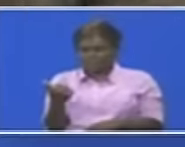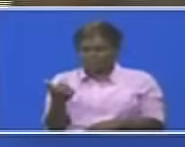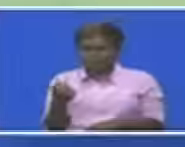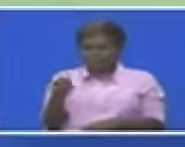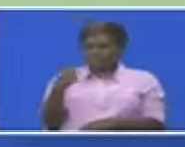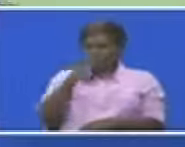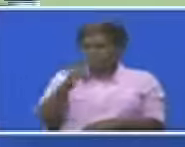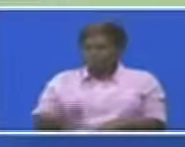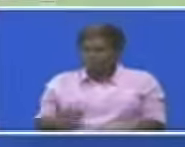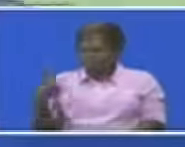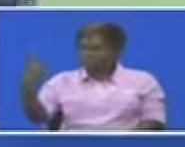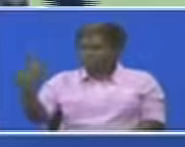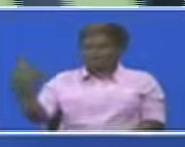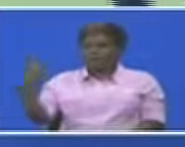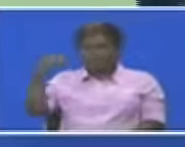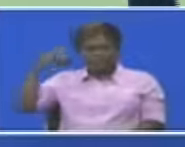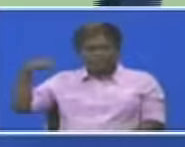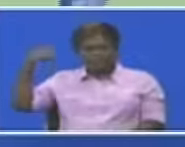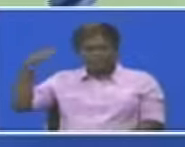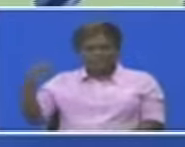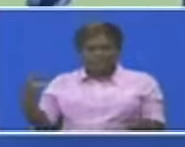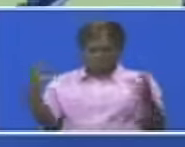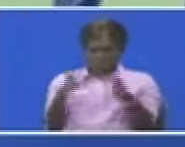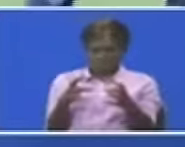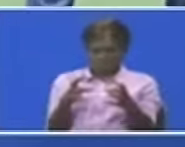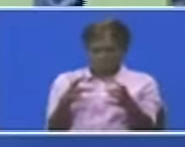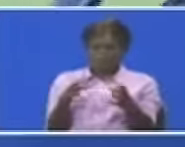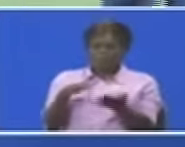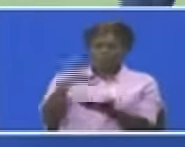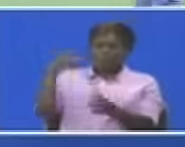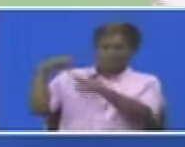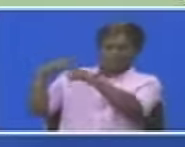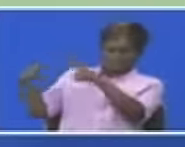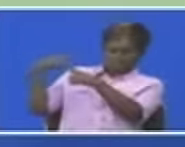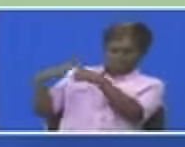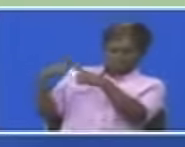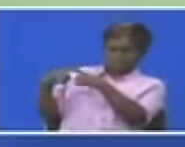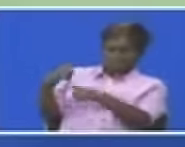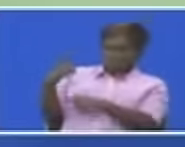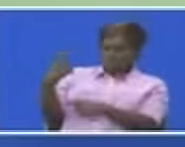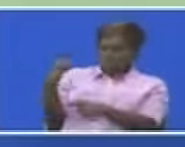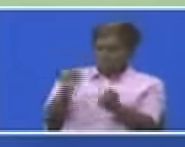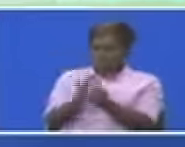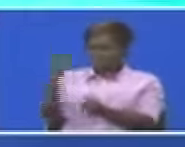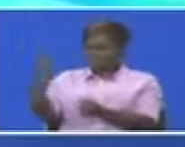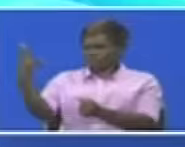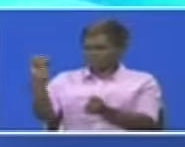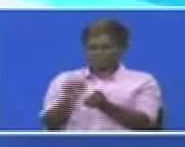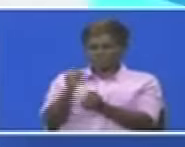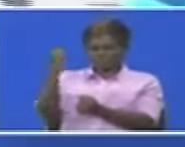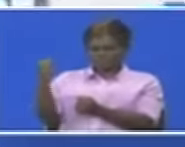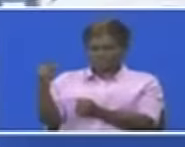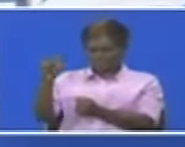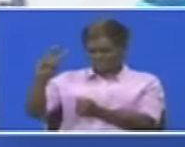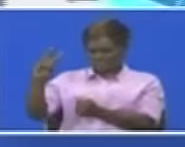The 21-year-old Mathare United midfielder shook off stiff competition from more experienced Premier League players. The 2014-2015 calendar year was just